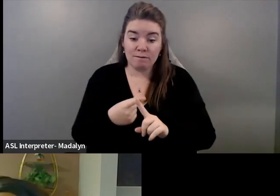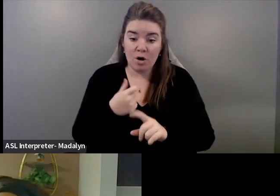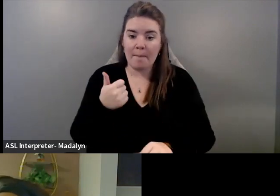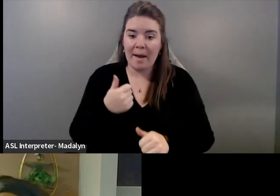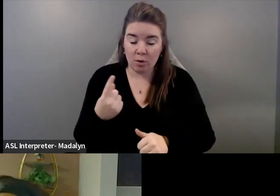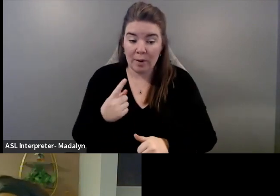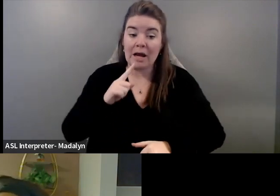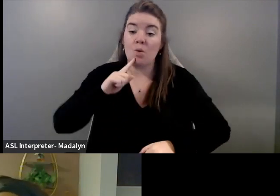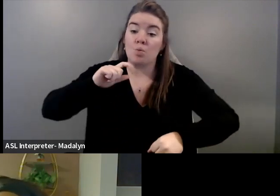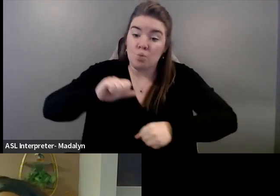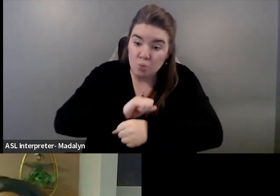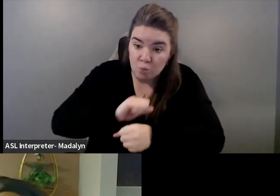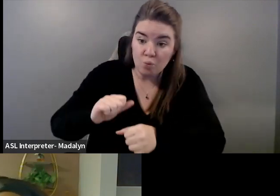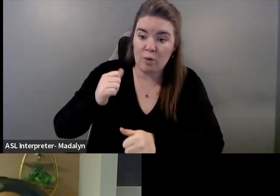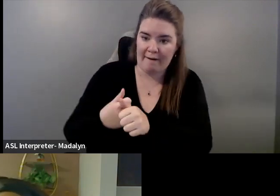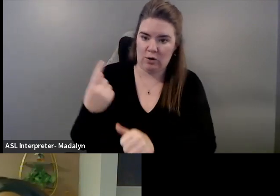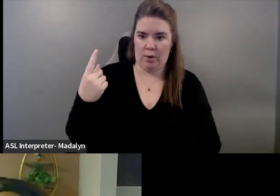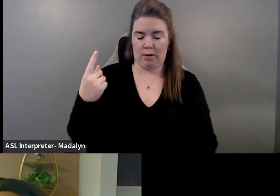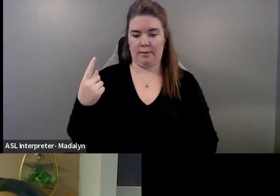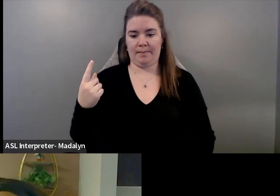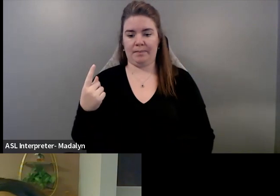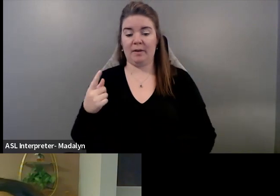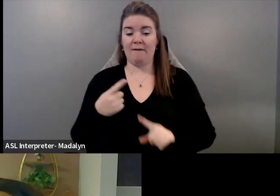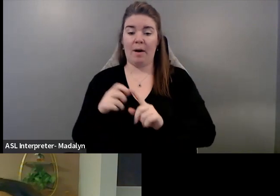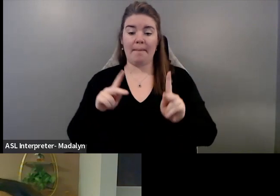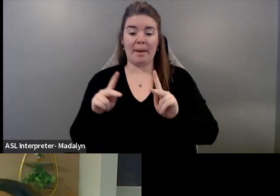literally. We want to hear from people with different